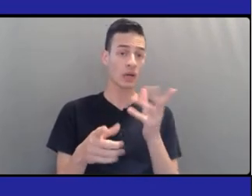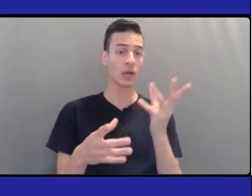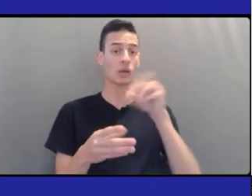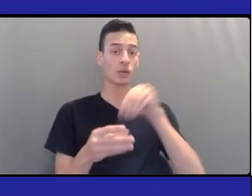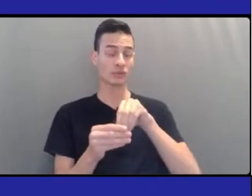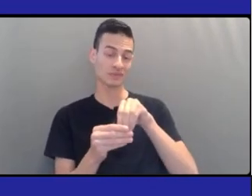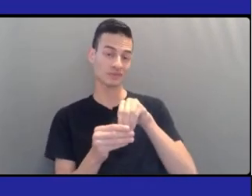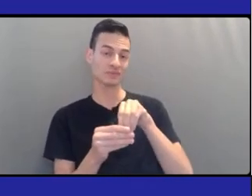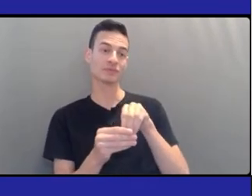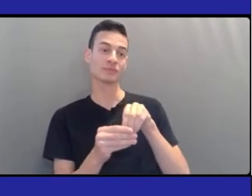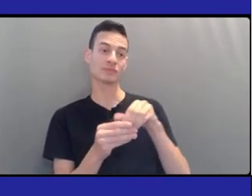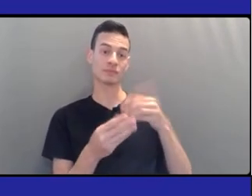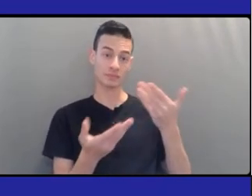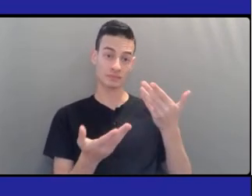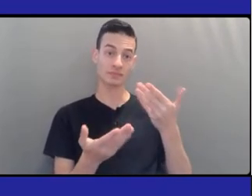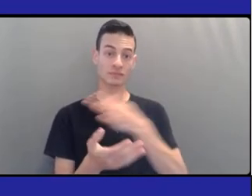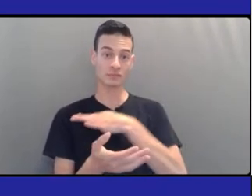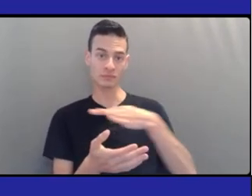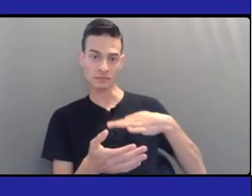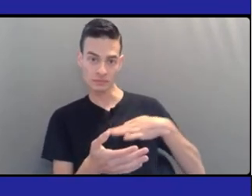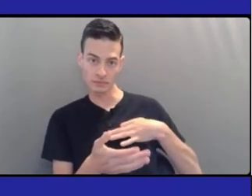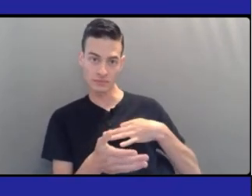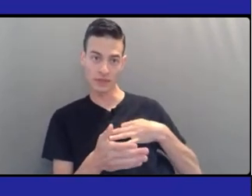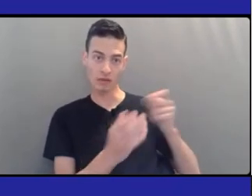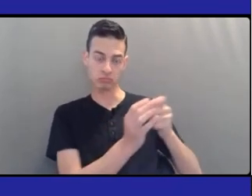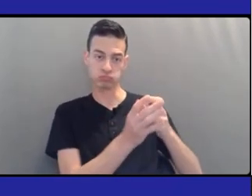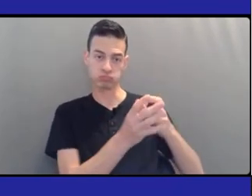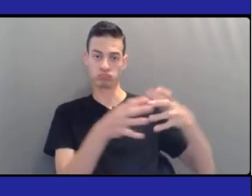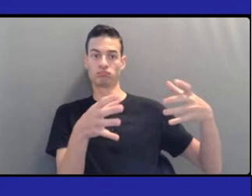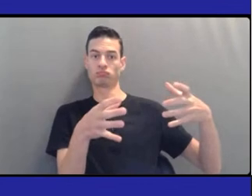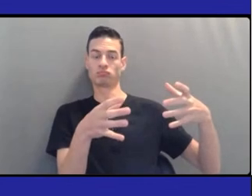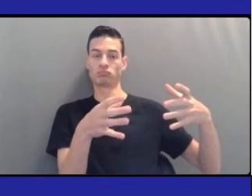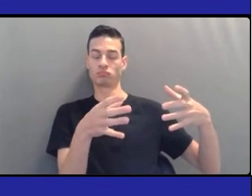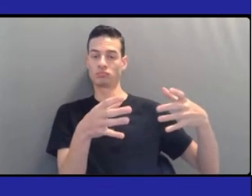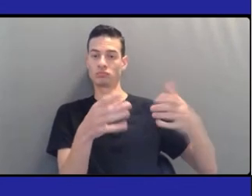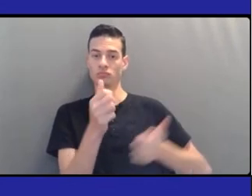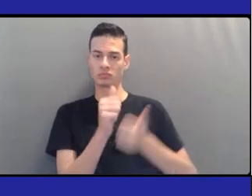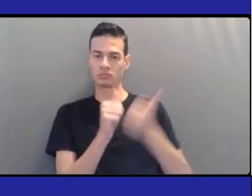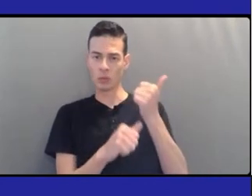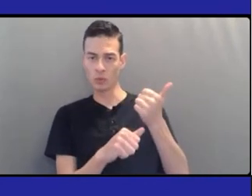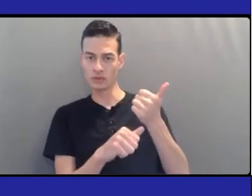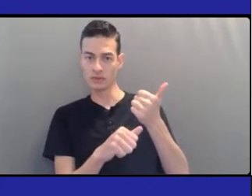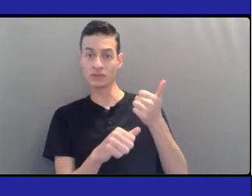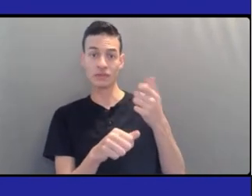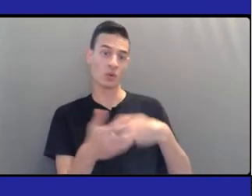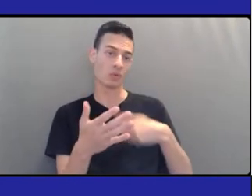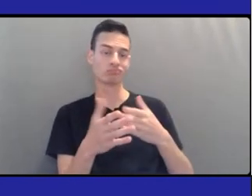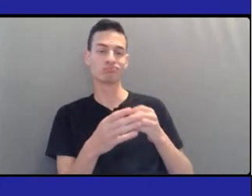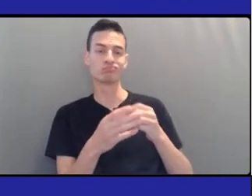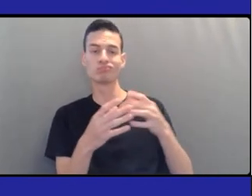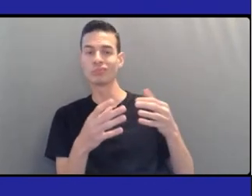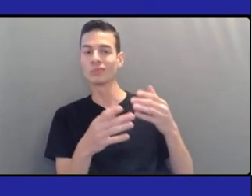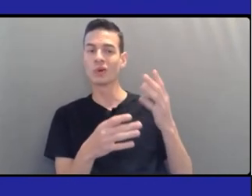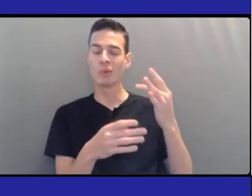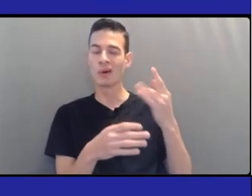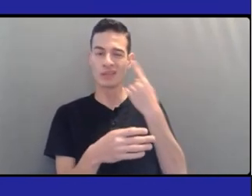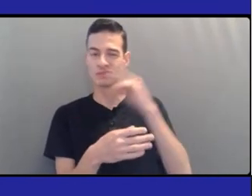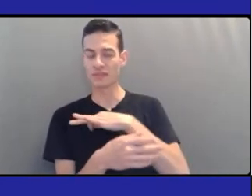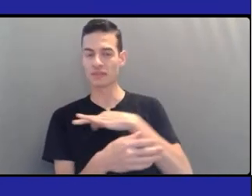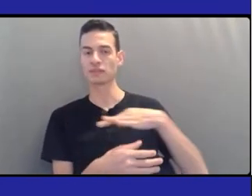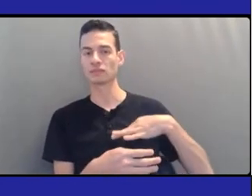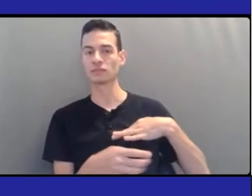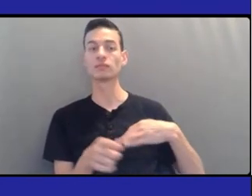the facilities have requested for their sites. So the bulk of that increase really is the staffing and